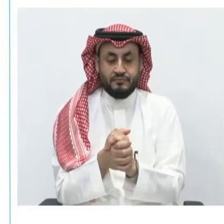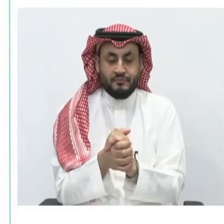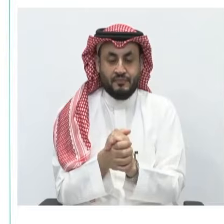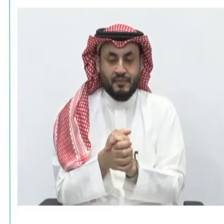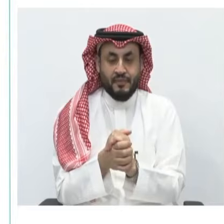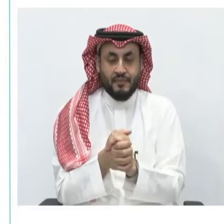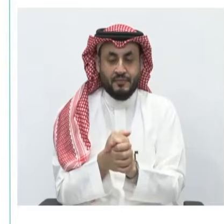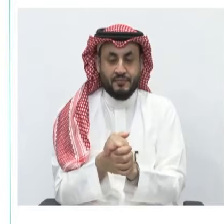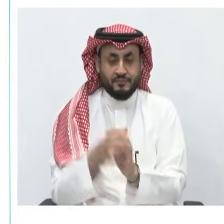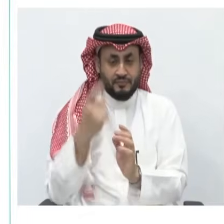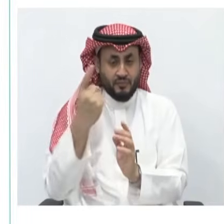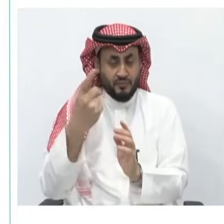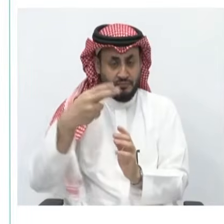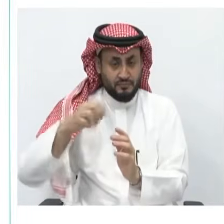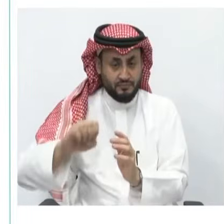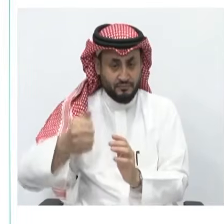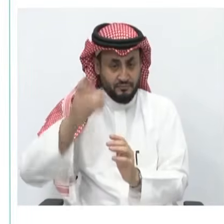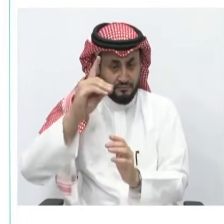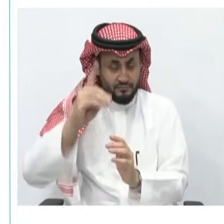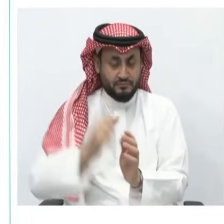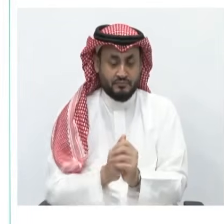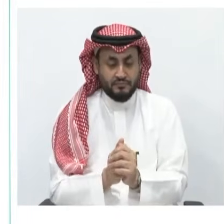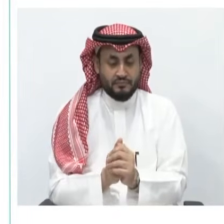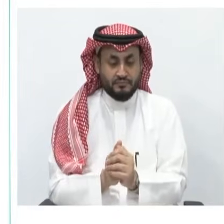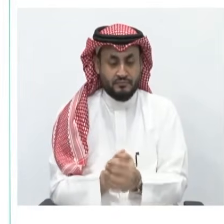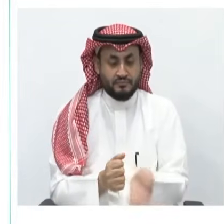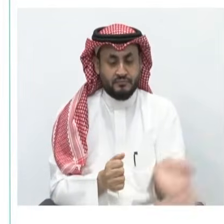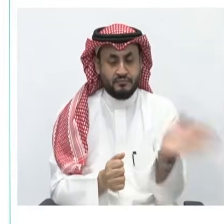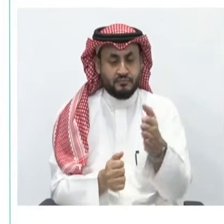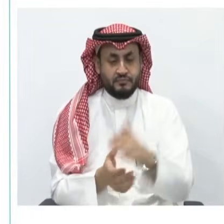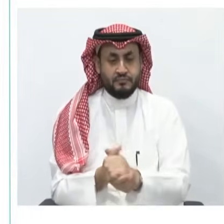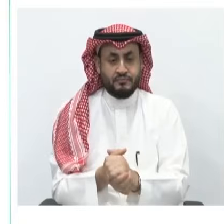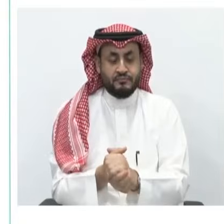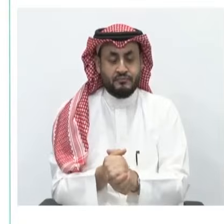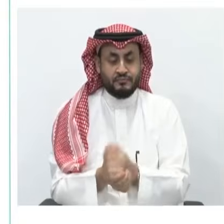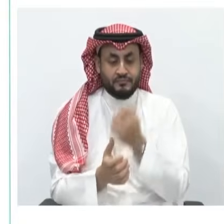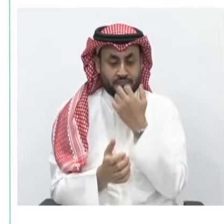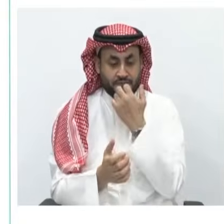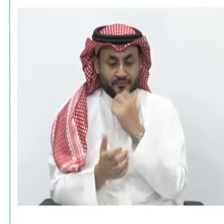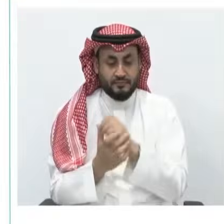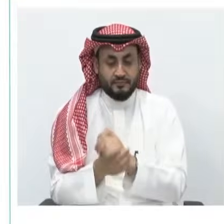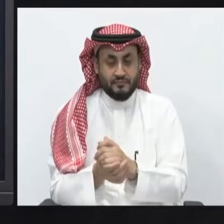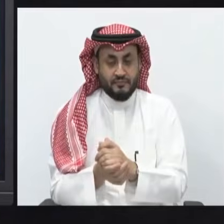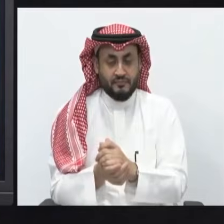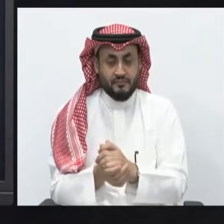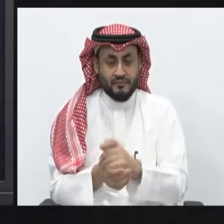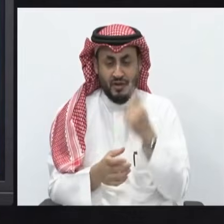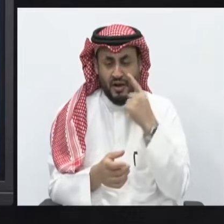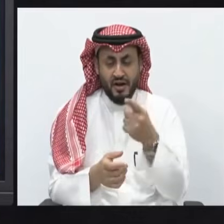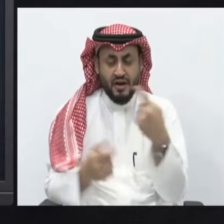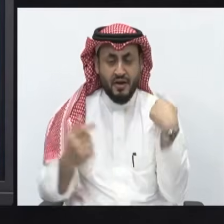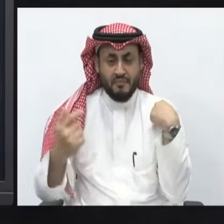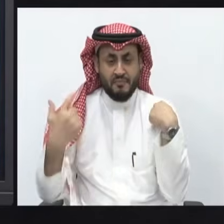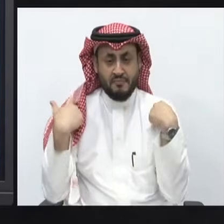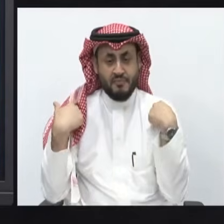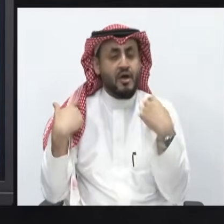we have one head. One head. Excellent. Okay. What about these